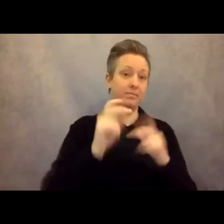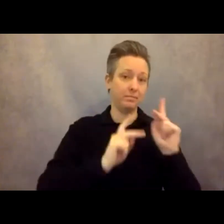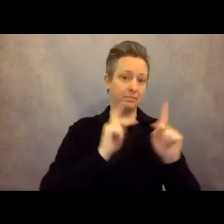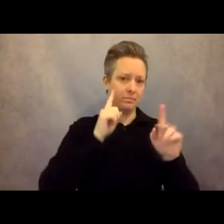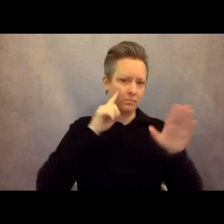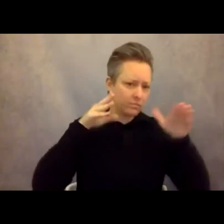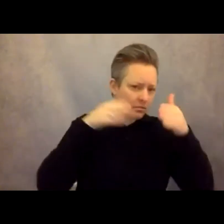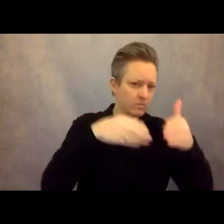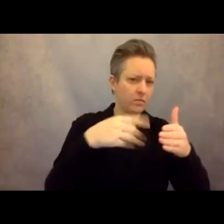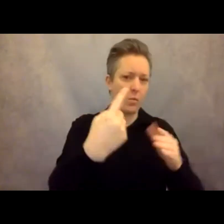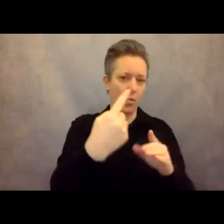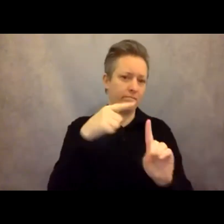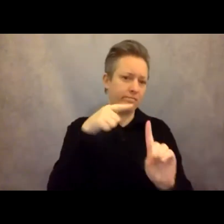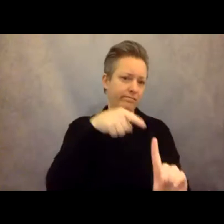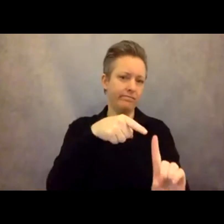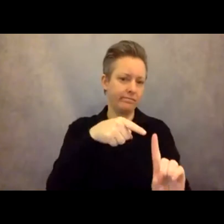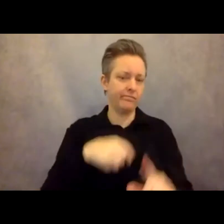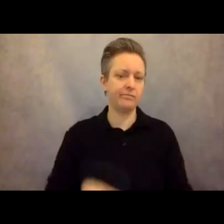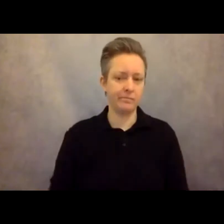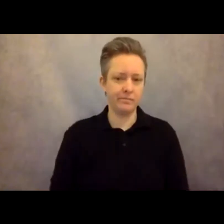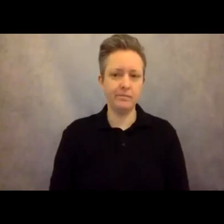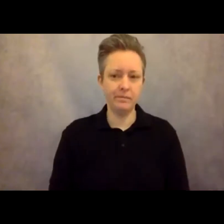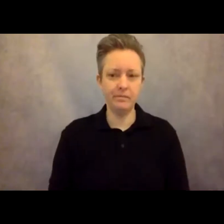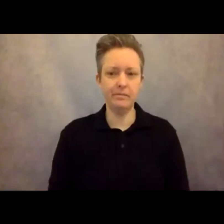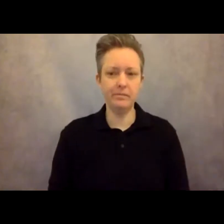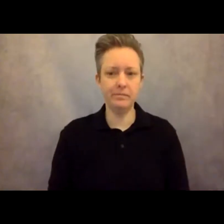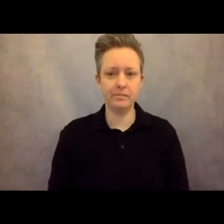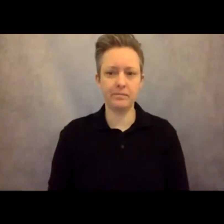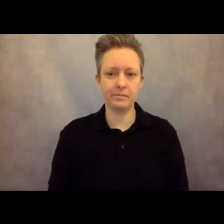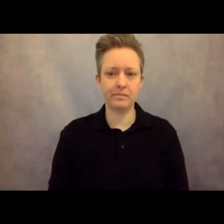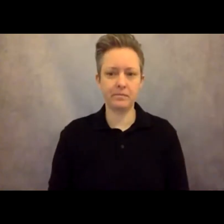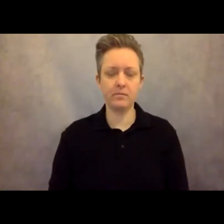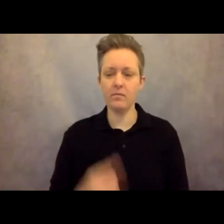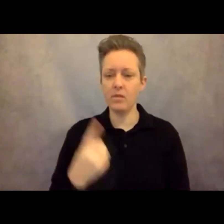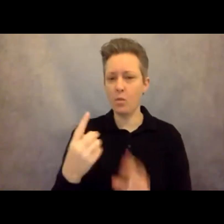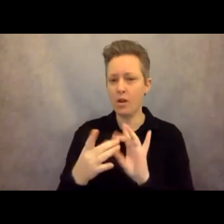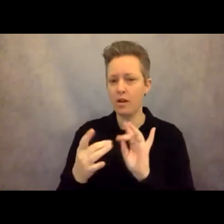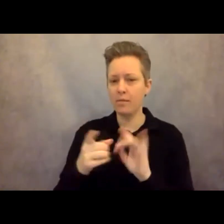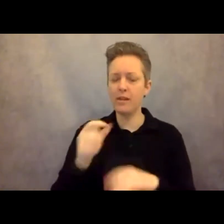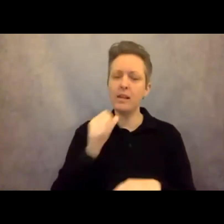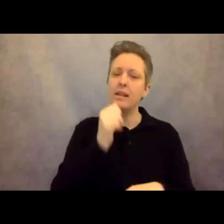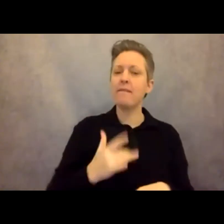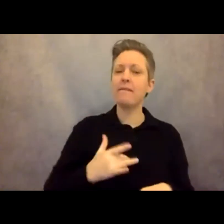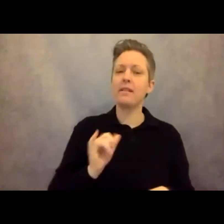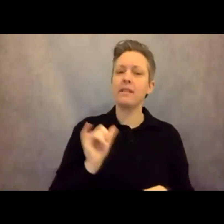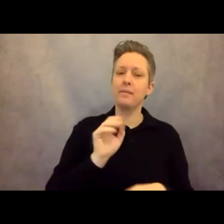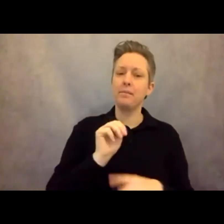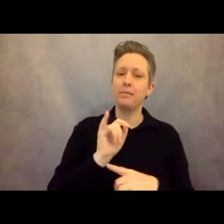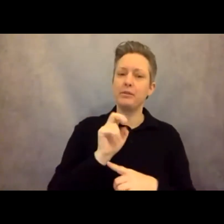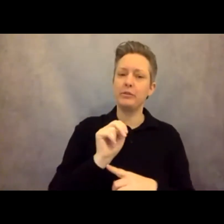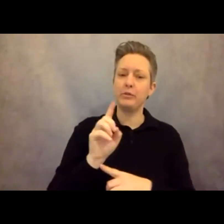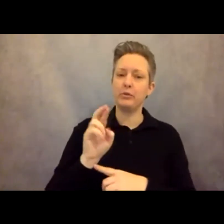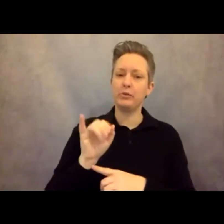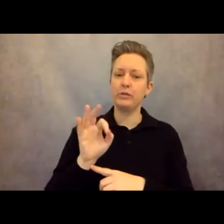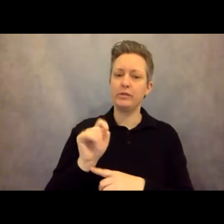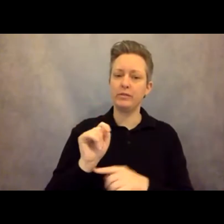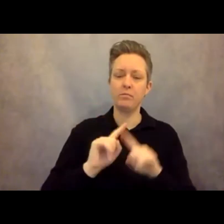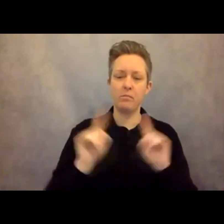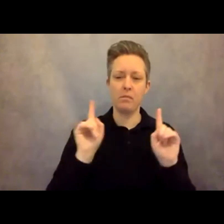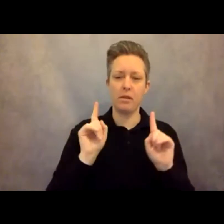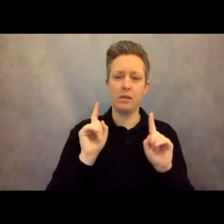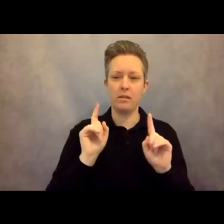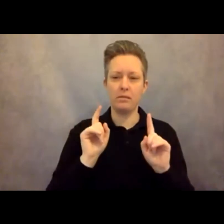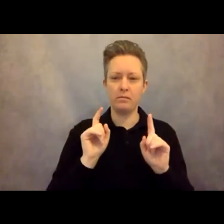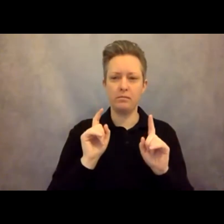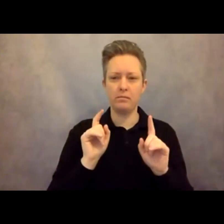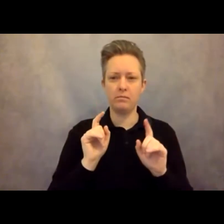mission is. So I see a comment, it doesn't feel like mission drift, rather critical to mission success. All right,